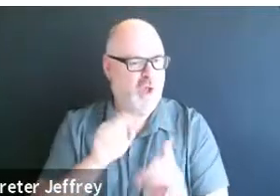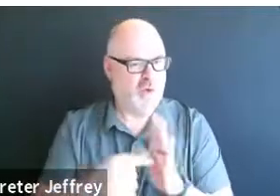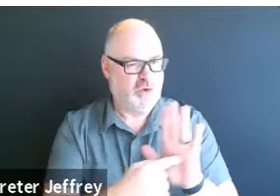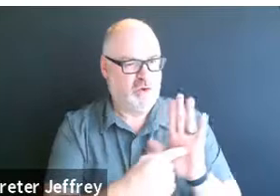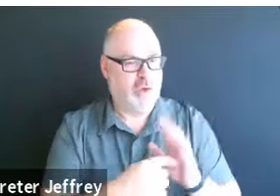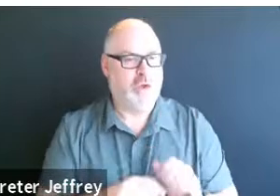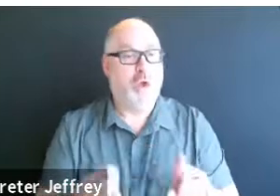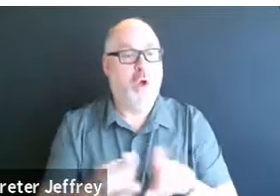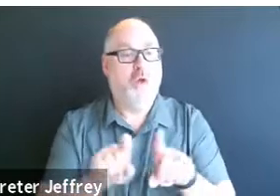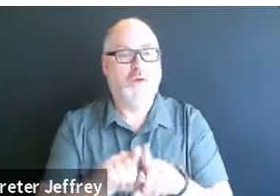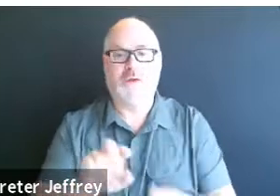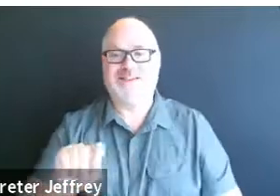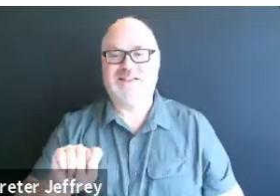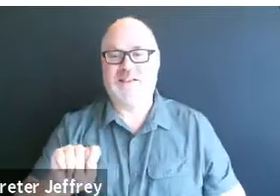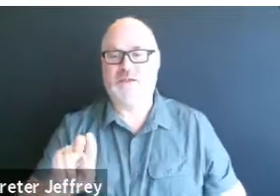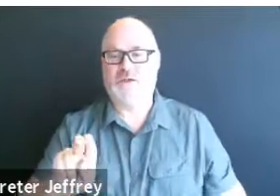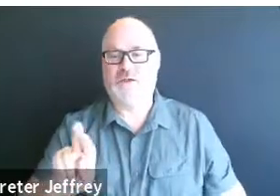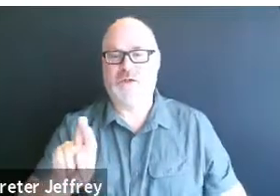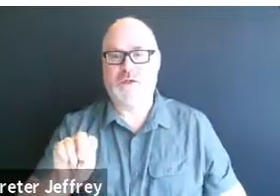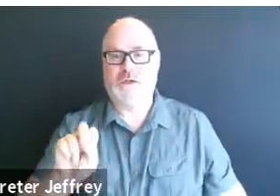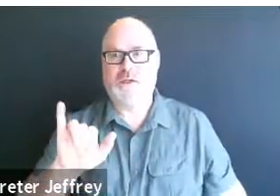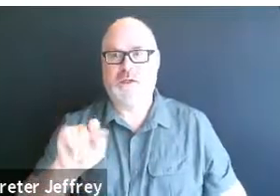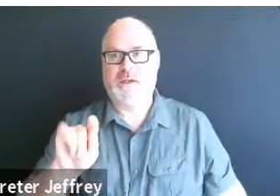And Turnitin/SimCheck.